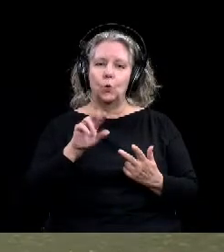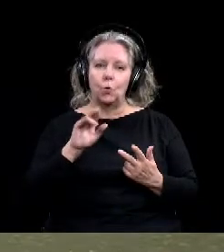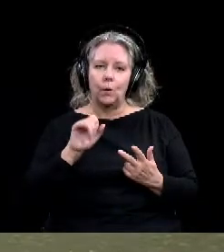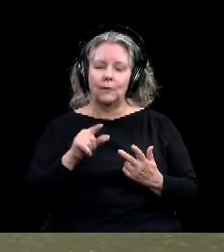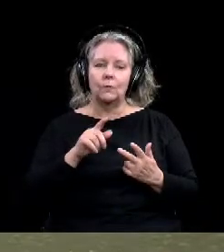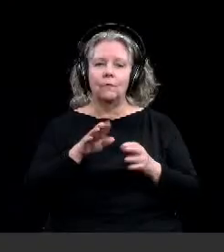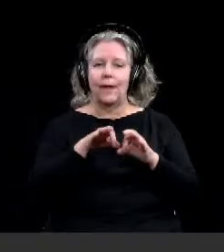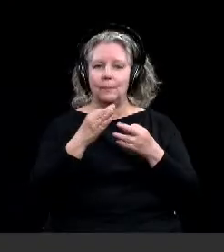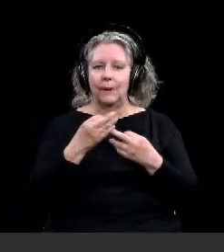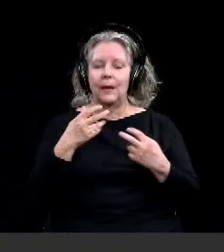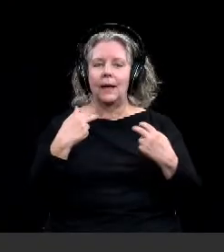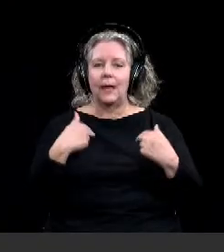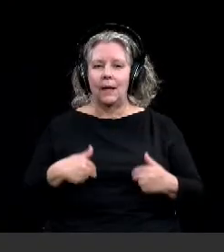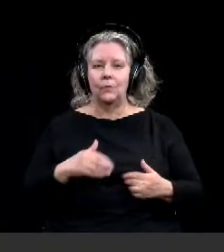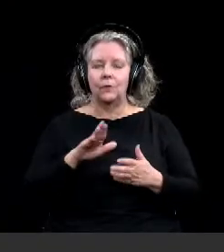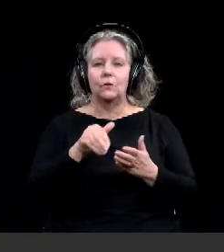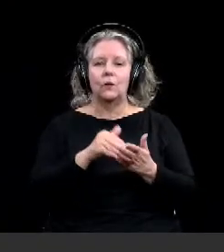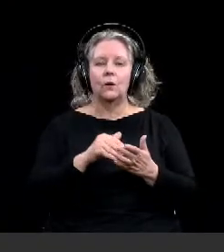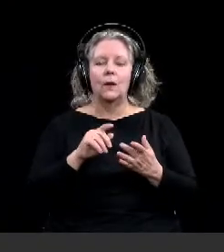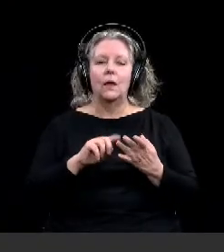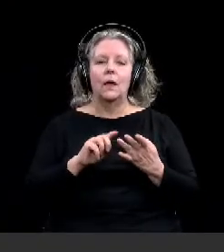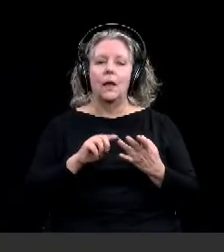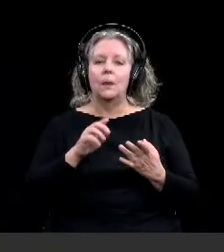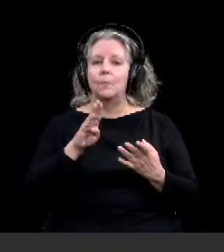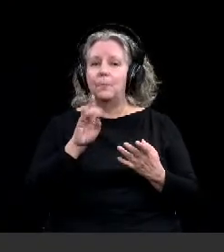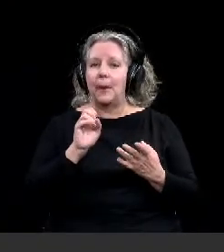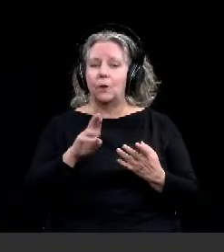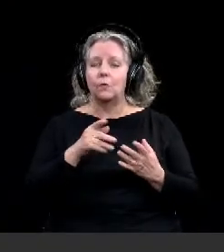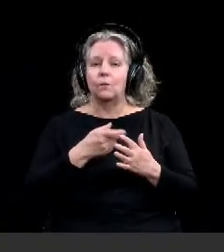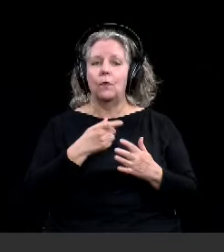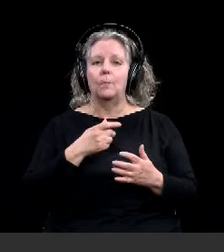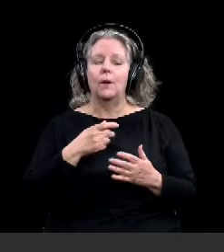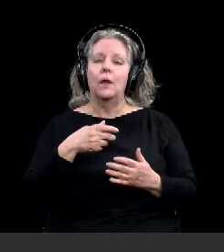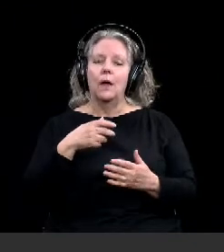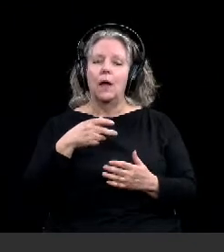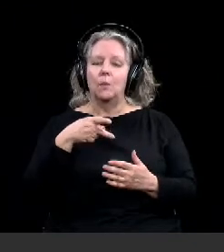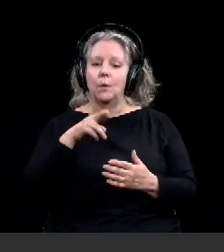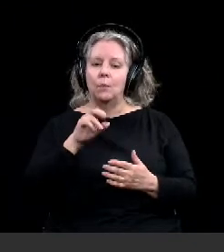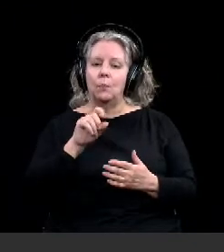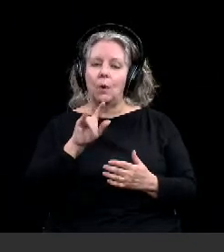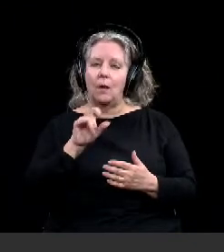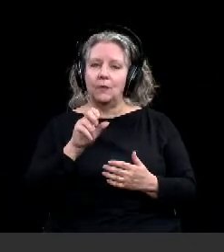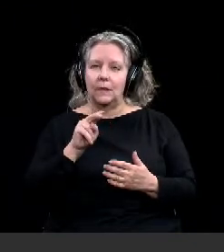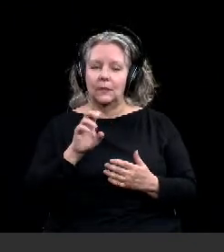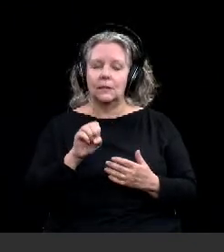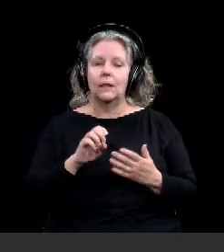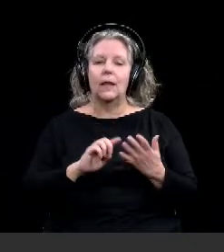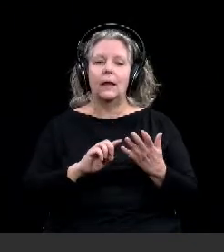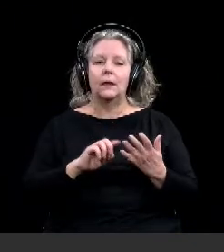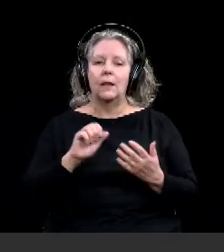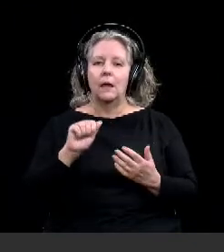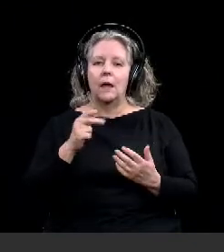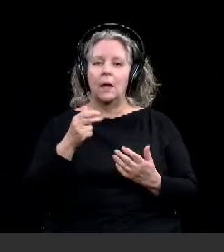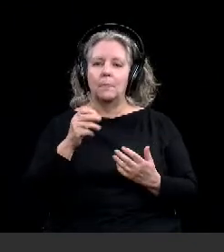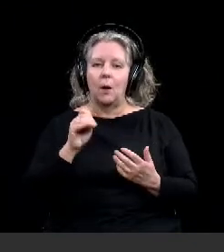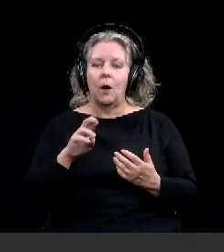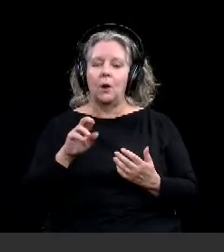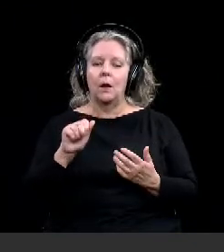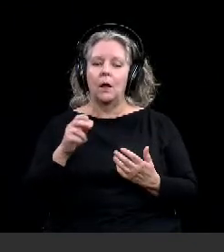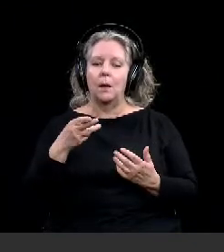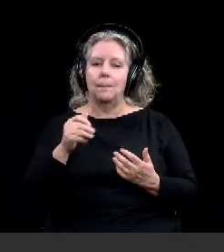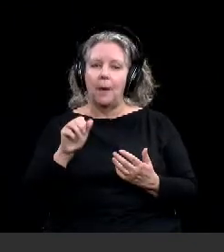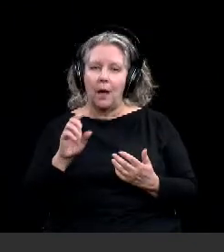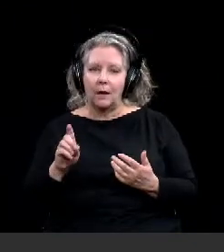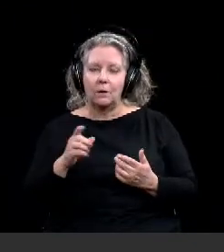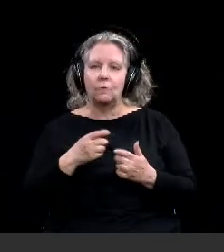and Dr. Umad Ahmad, Interim Chief Medical Officer for Baylor Scott & White. And we also have in the picture today, we have Kelly Crane with the